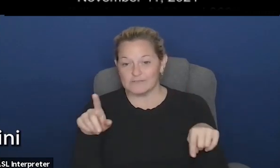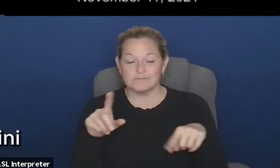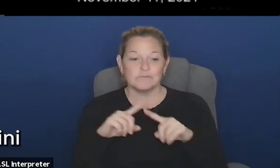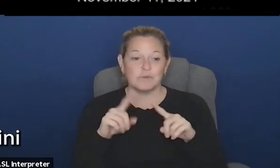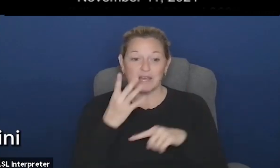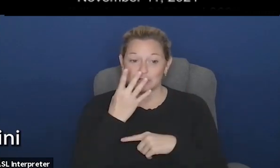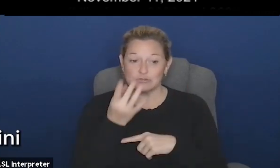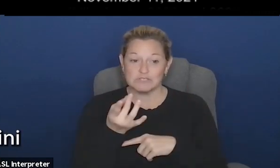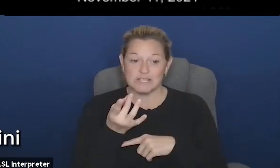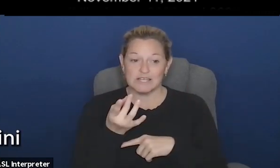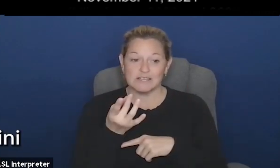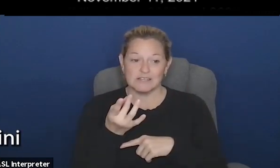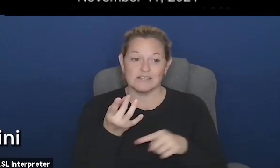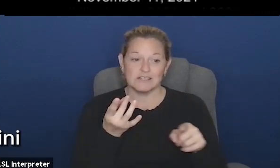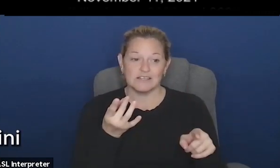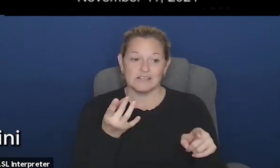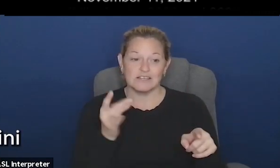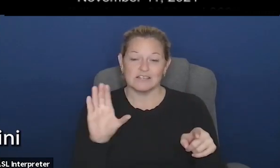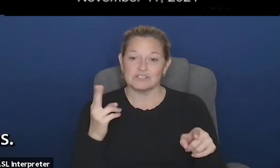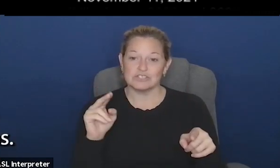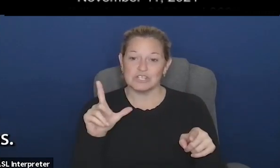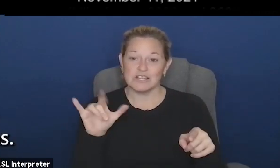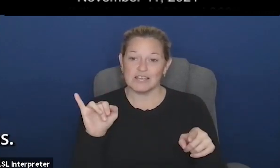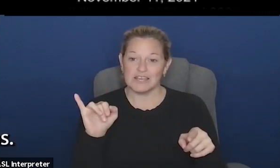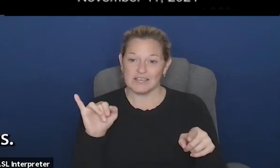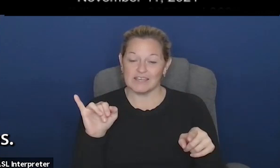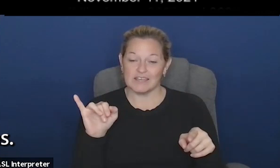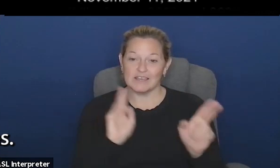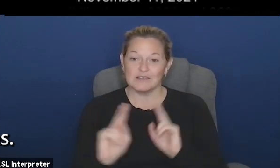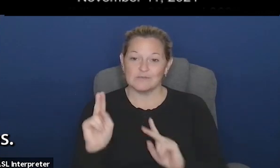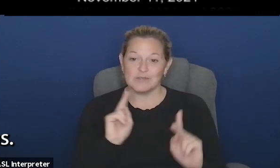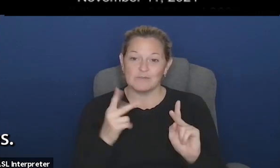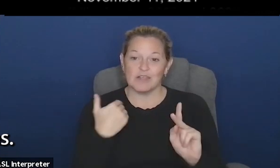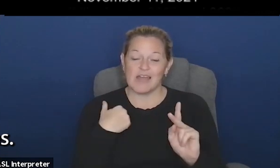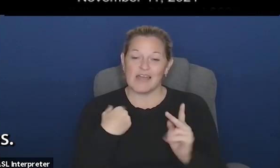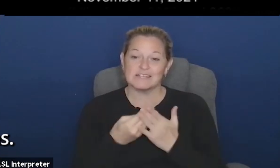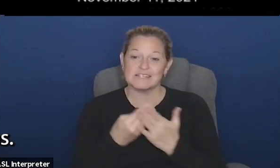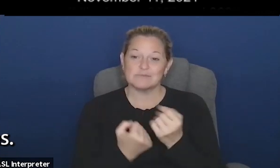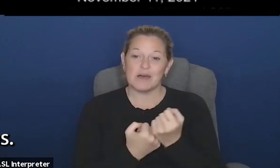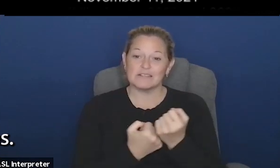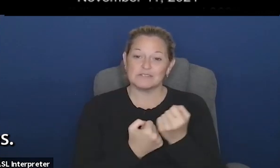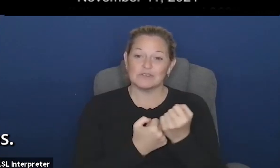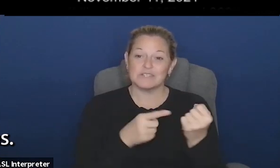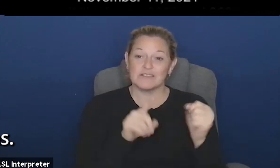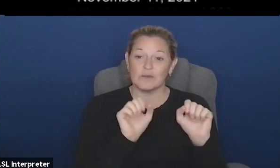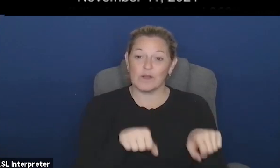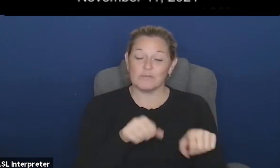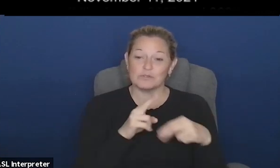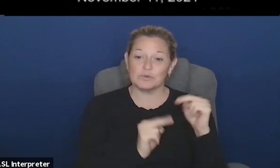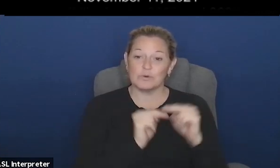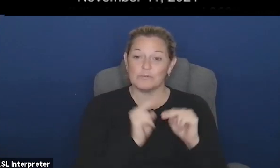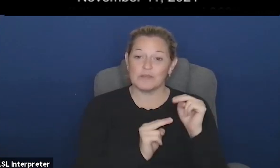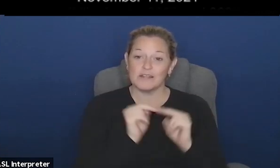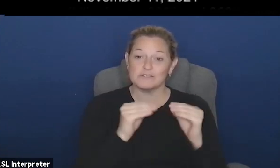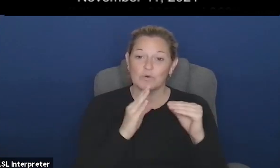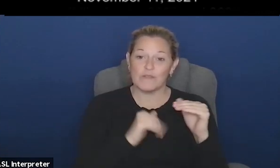colleagues also got funding through ESO, Gemini, and a number of other sponsors, and were able to build over 100 more devices. So they were